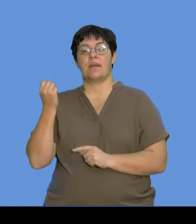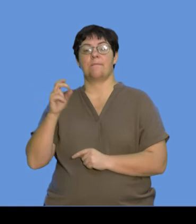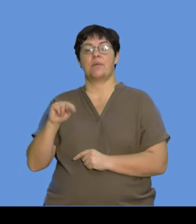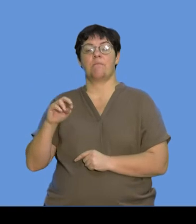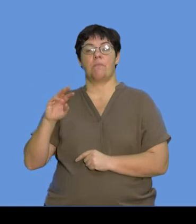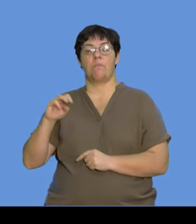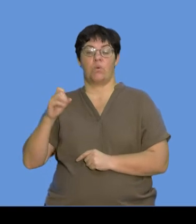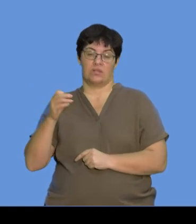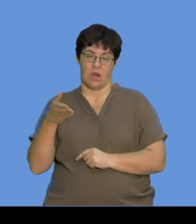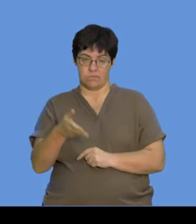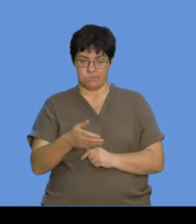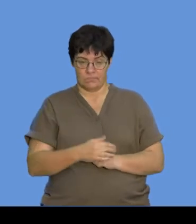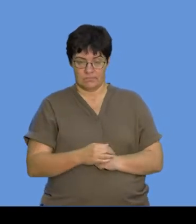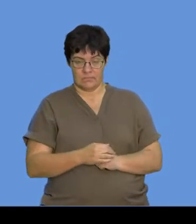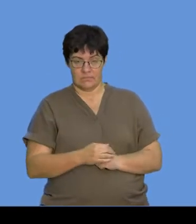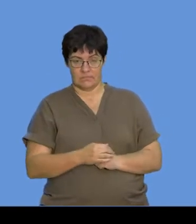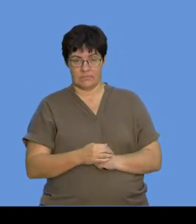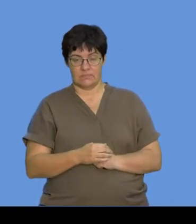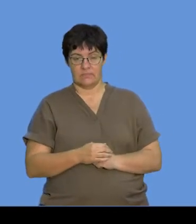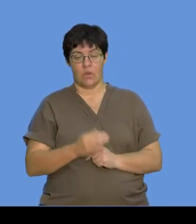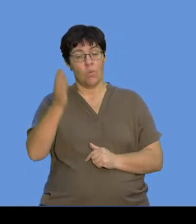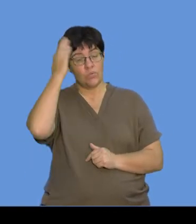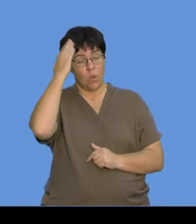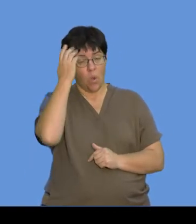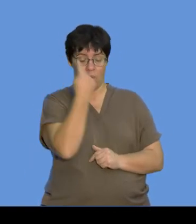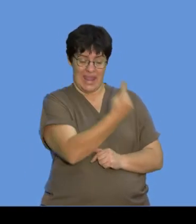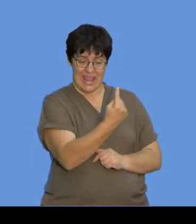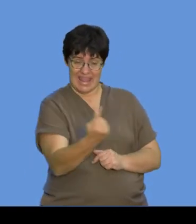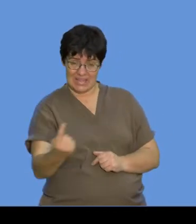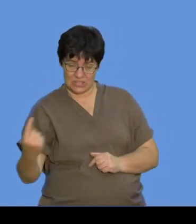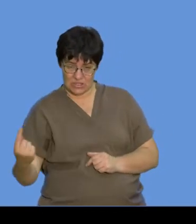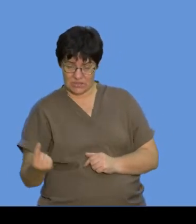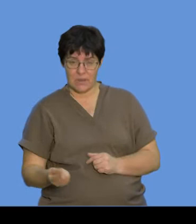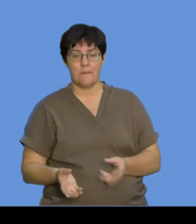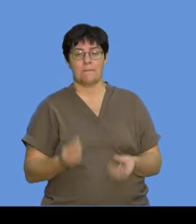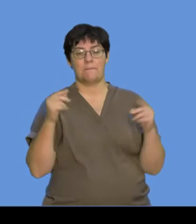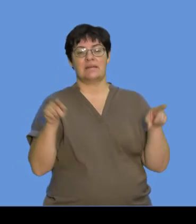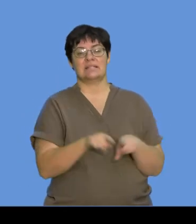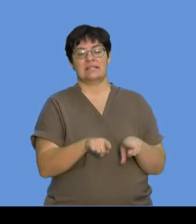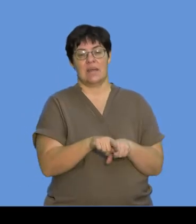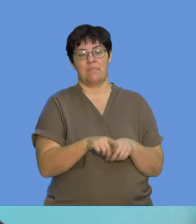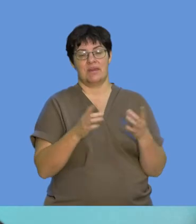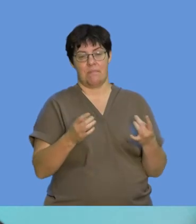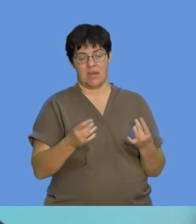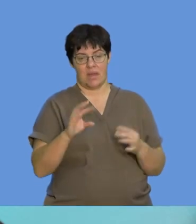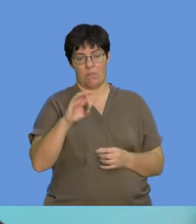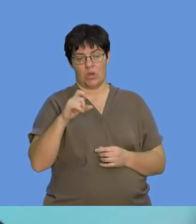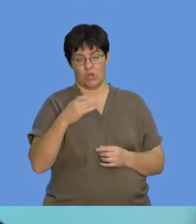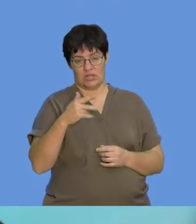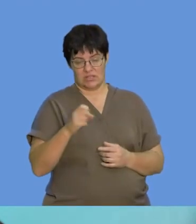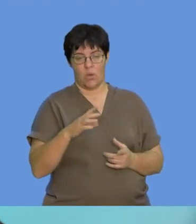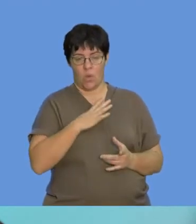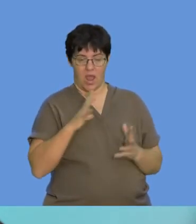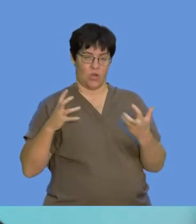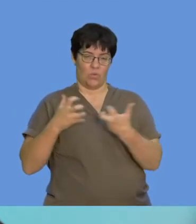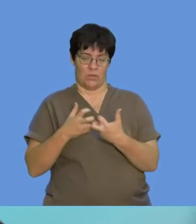will allow us to get the moles that are present. And we know that each mole contains a same number